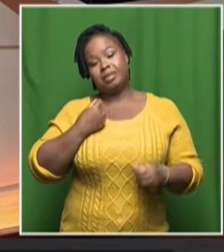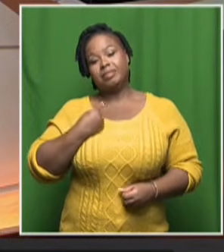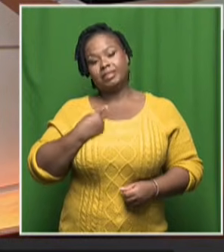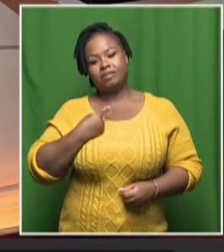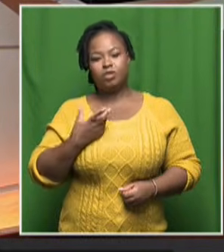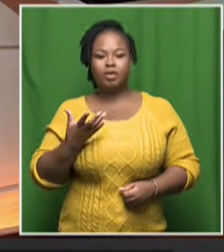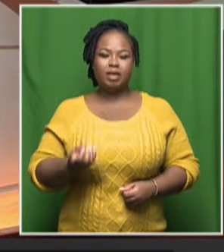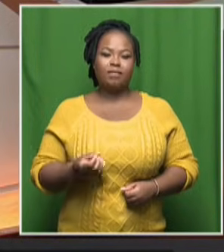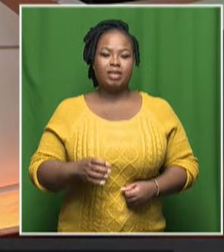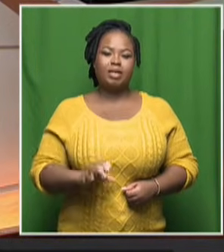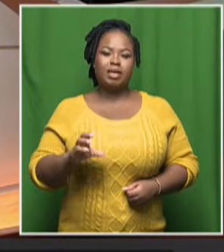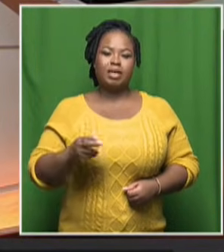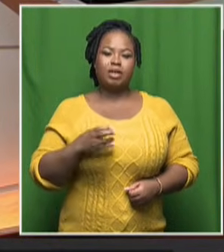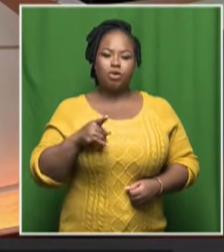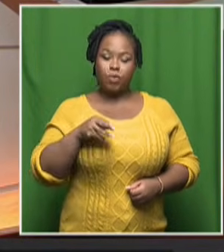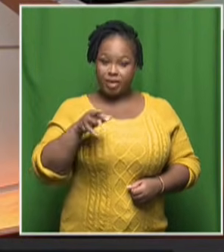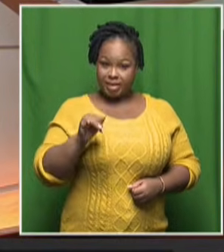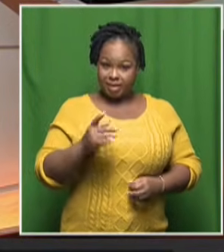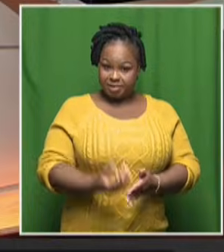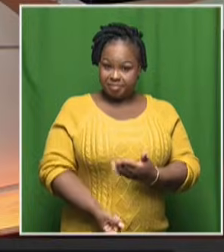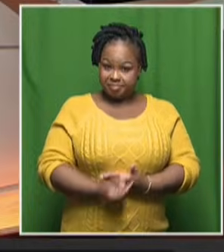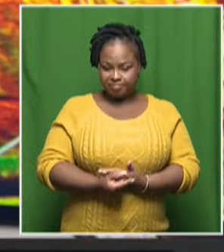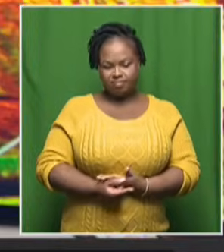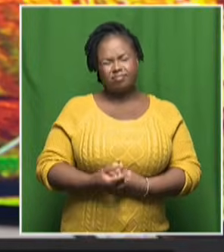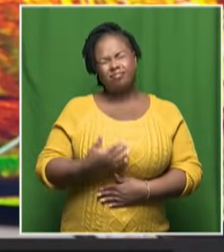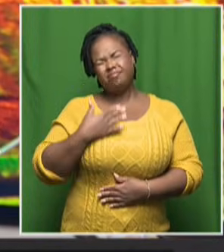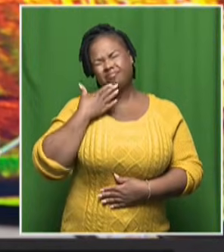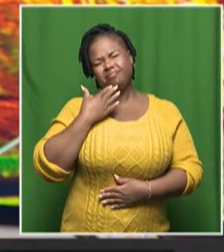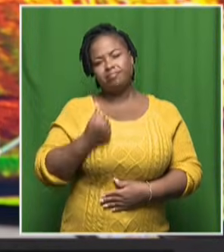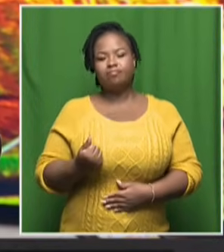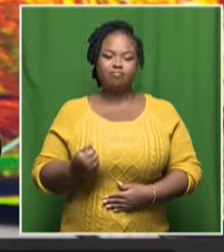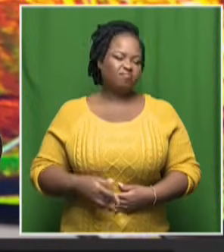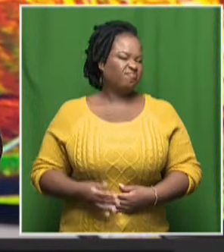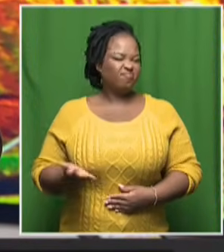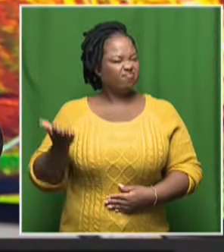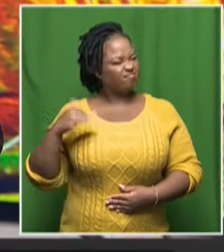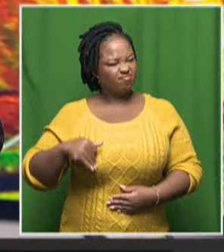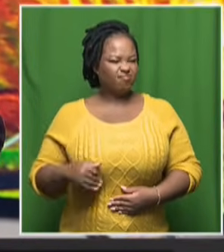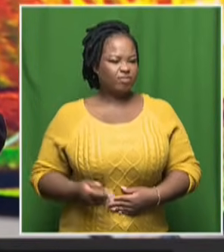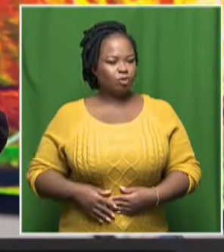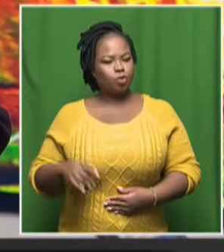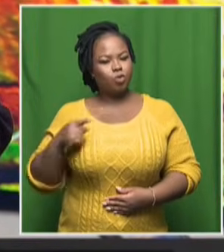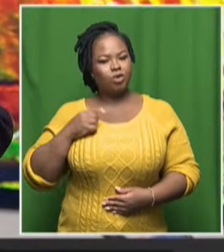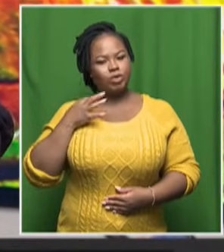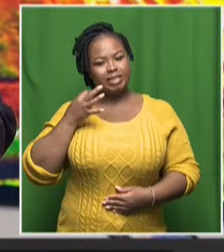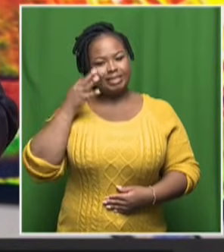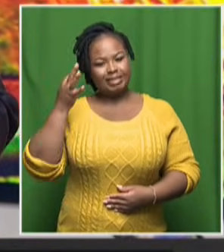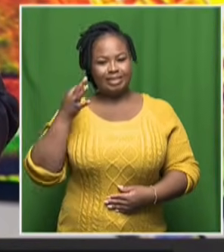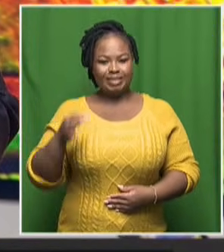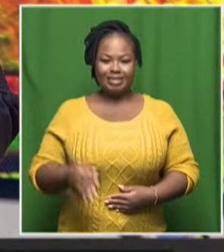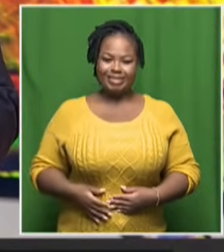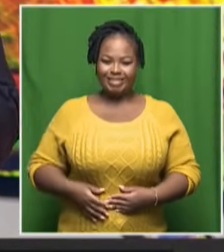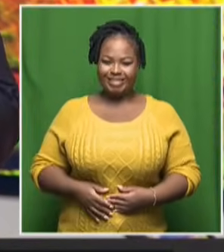So we've got a karaoke happening as well. So please just make your way through, because Whitney,